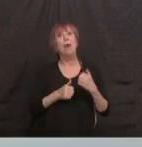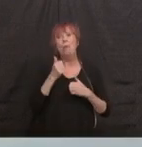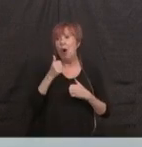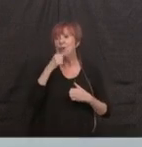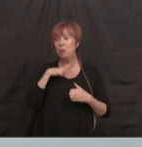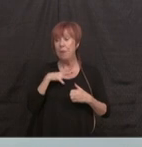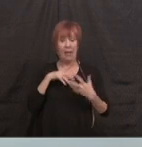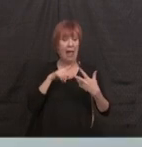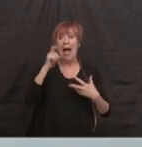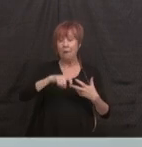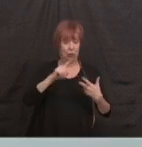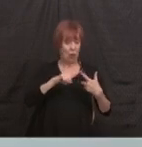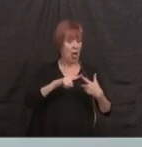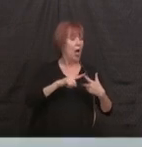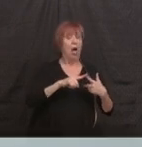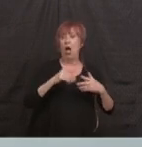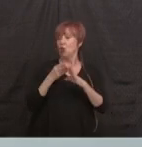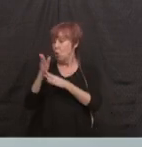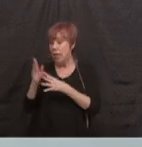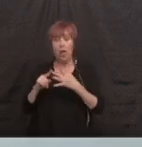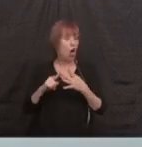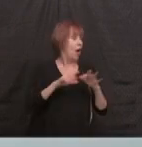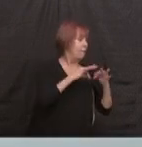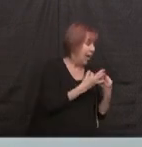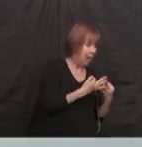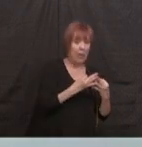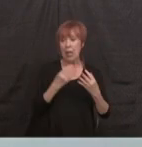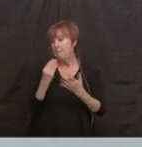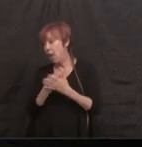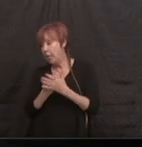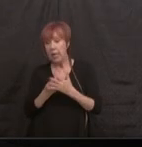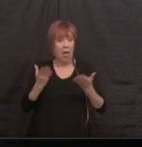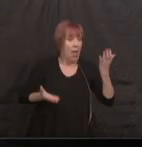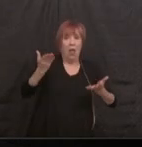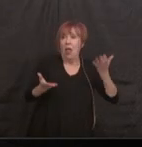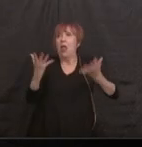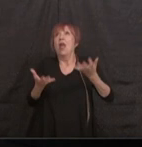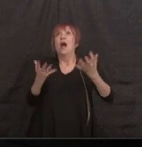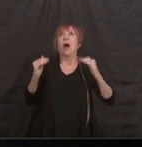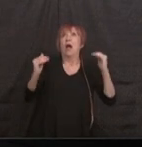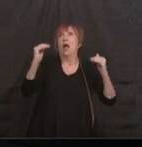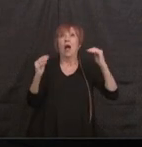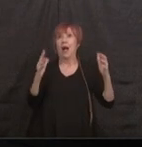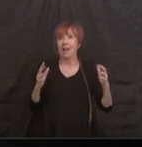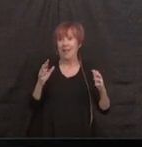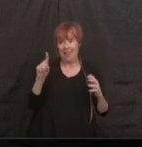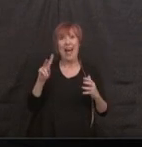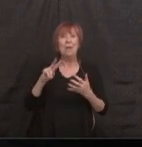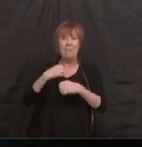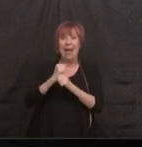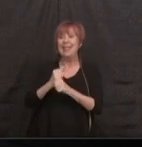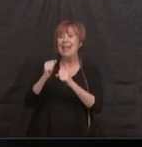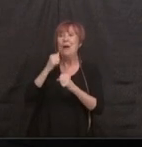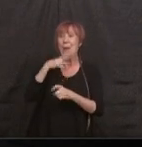your career, you're balancing your family, you're balancing your checkbook, you're balancing 1,000 different things. These are successful people. We